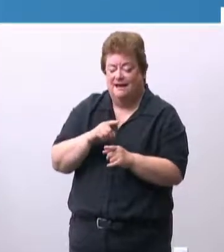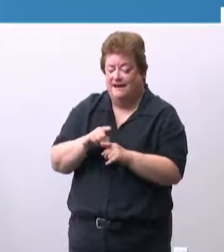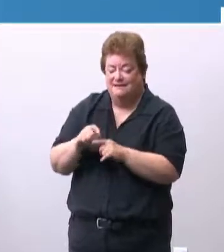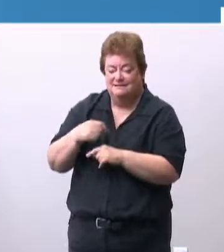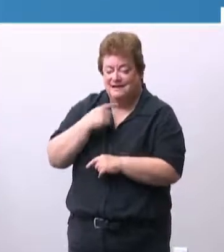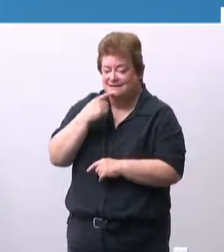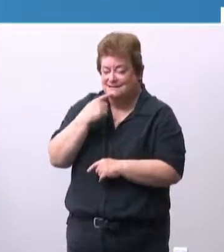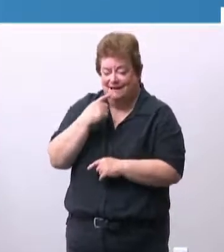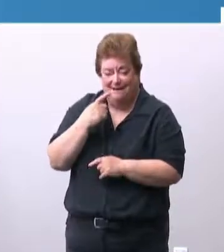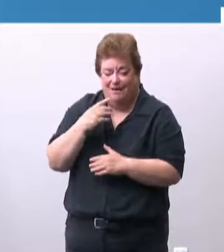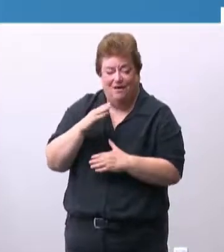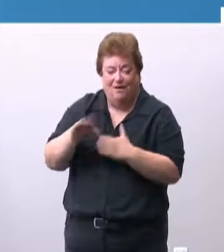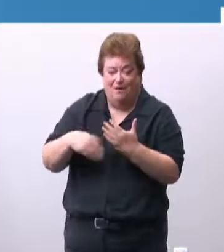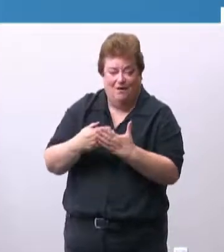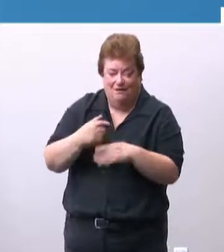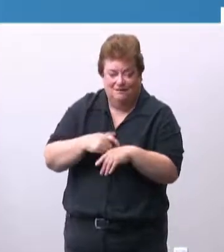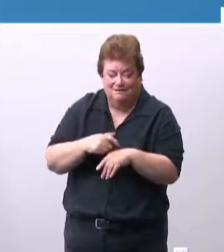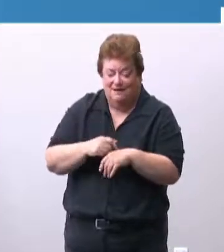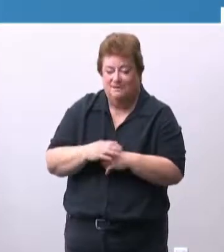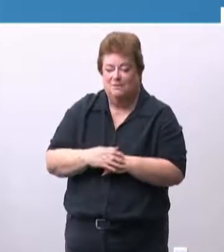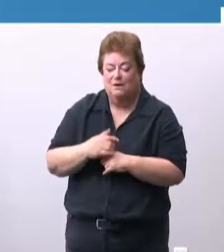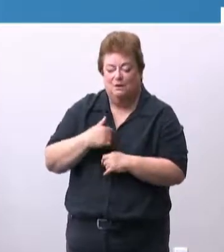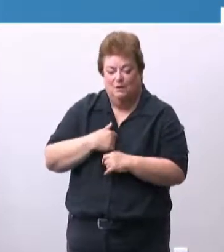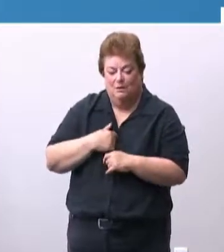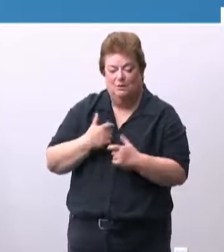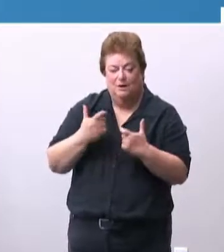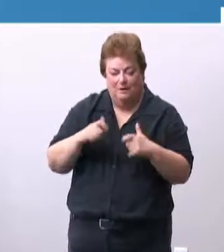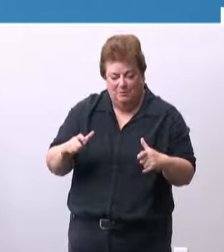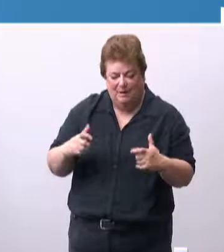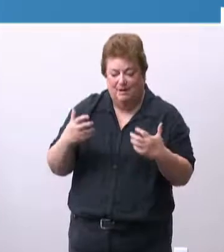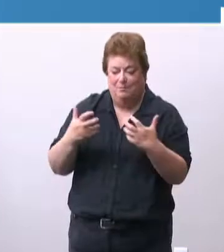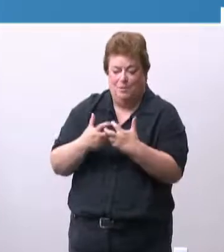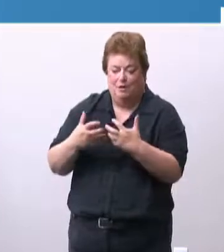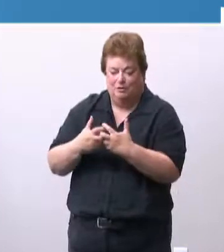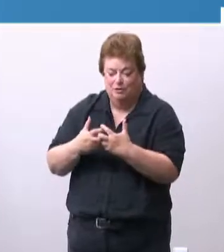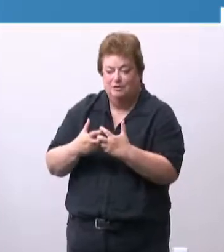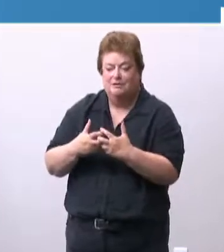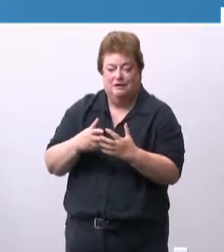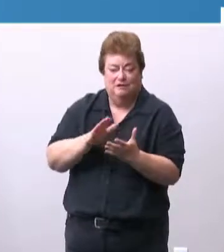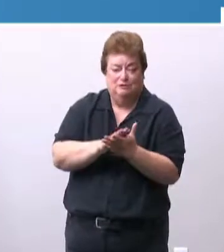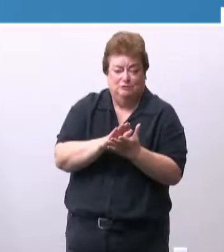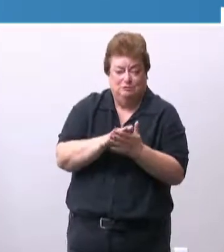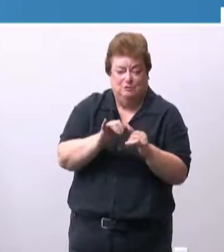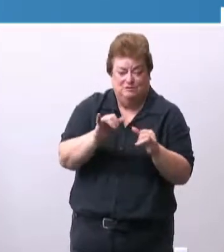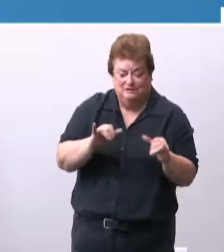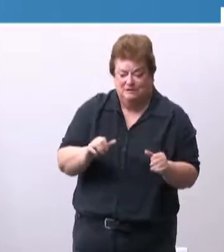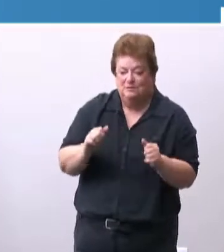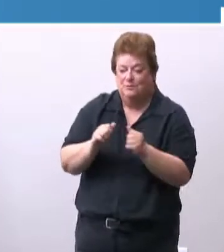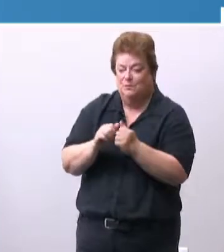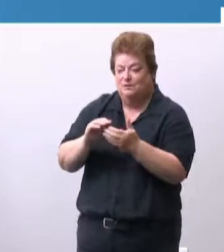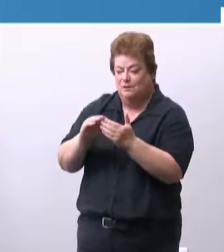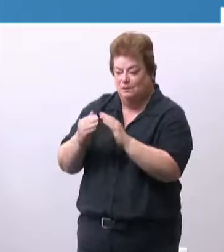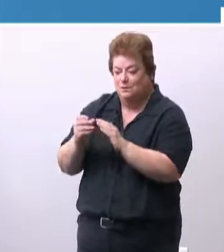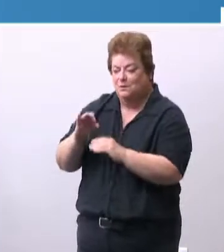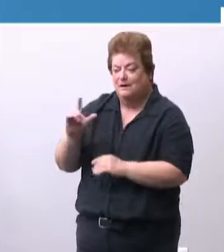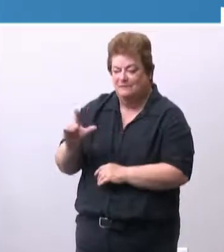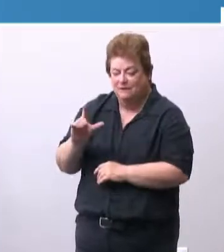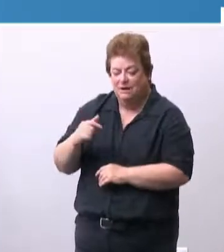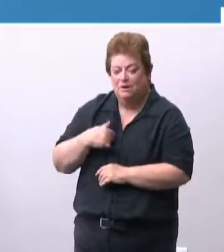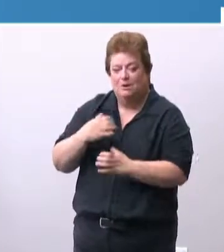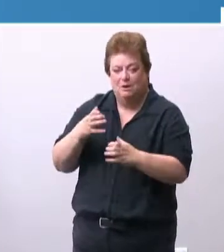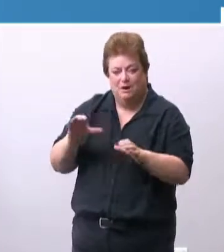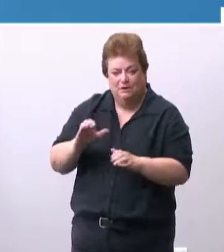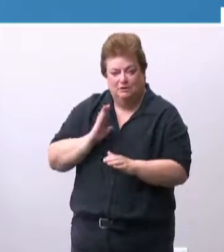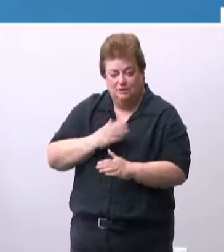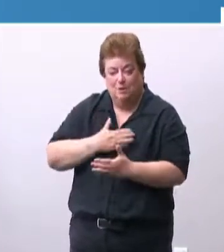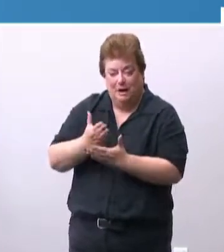conferences, we are a big partner as a school system, or as a large partner with the community of Lincoln. We want to do our part,